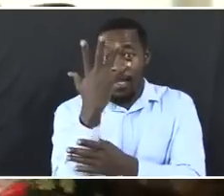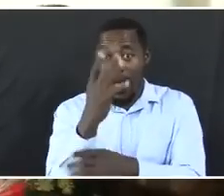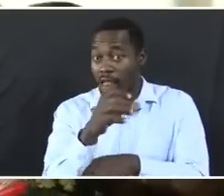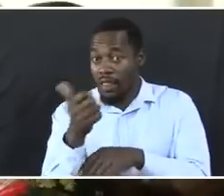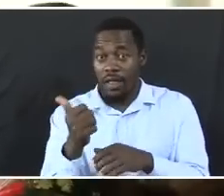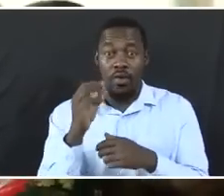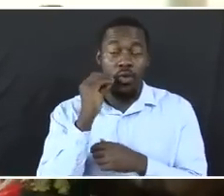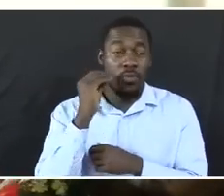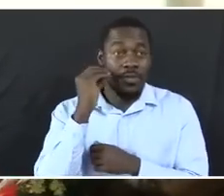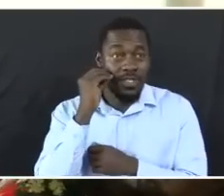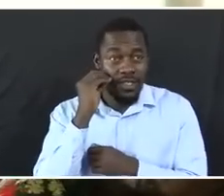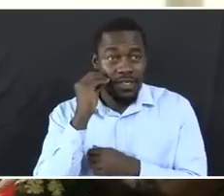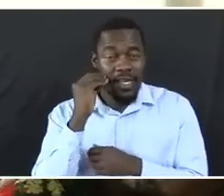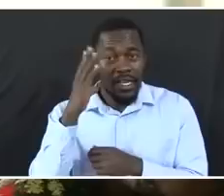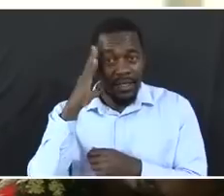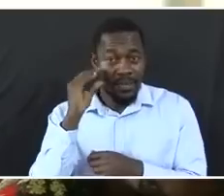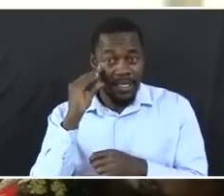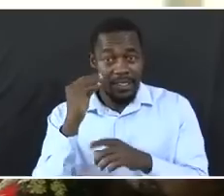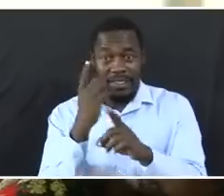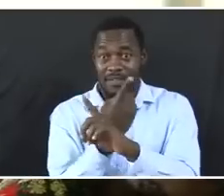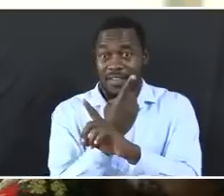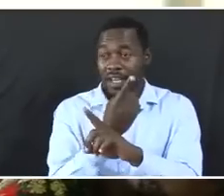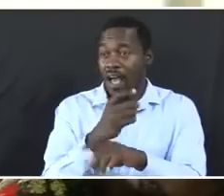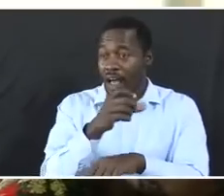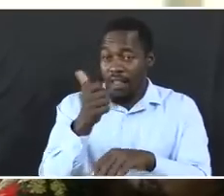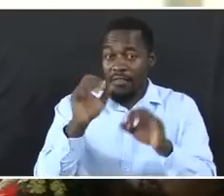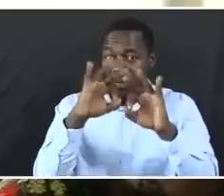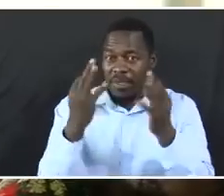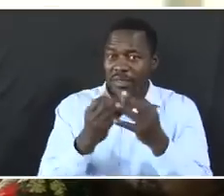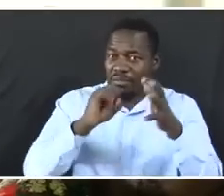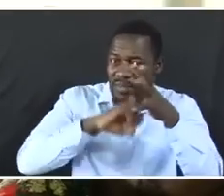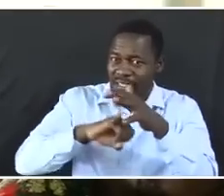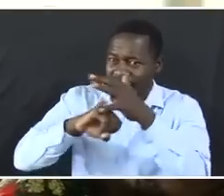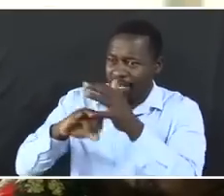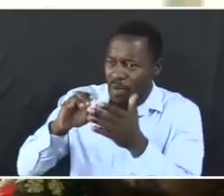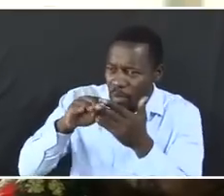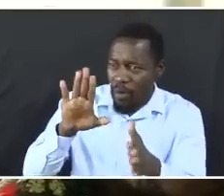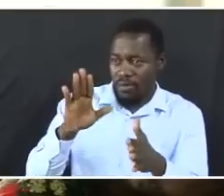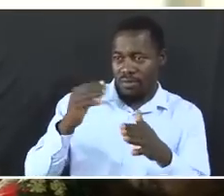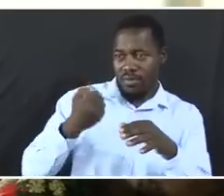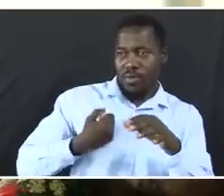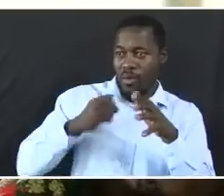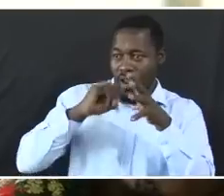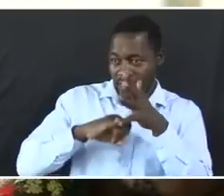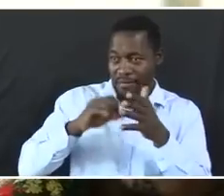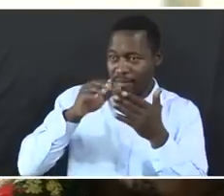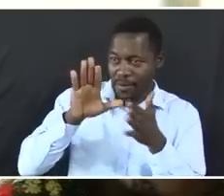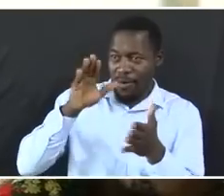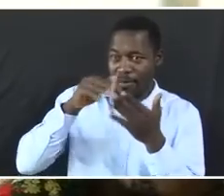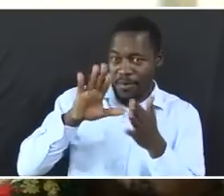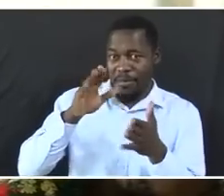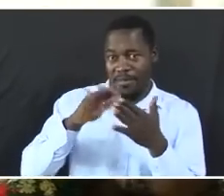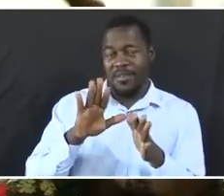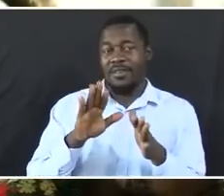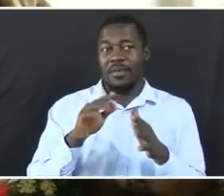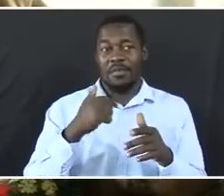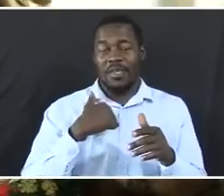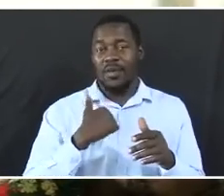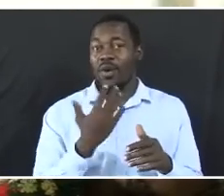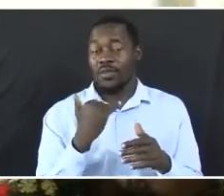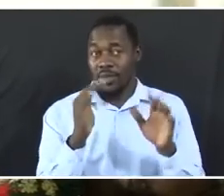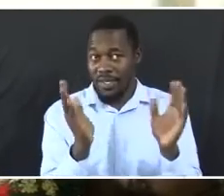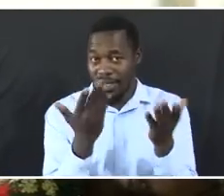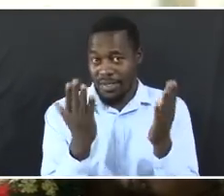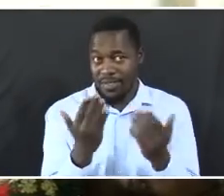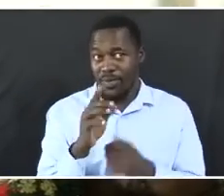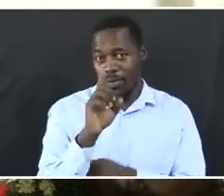seen this polygamous family. So what the encouragement I wanted to give you